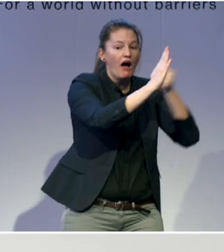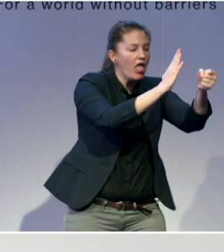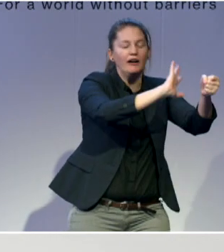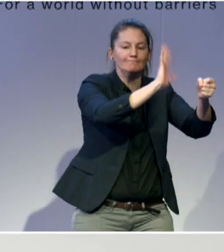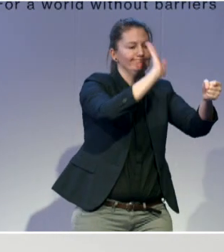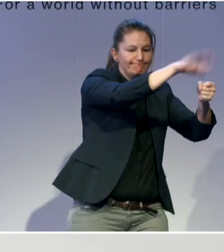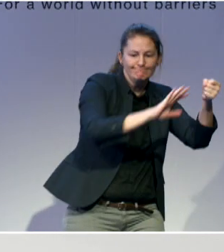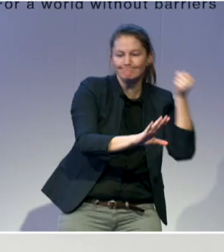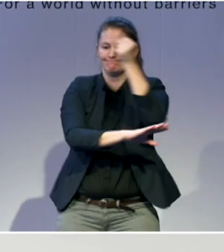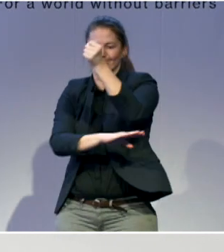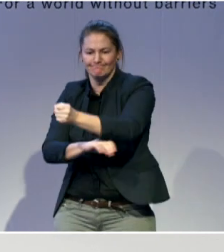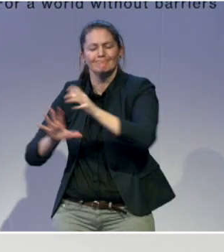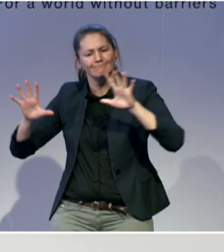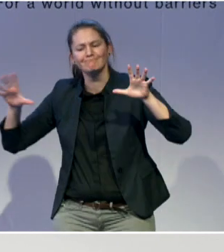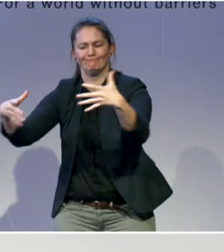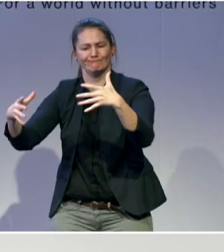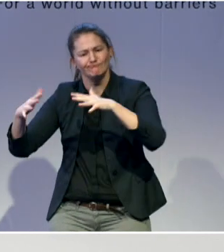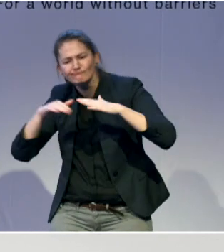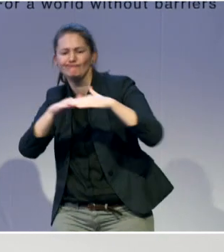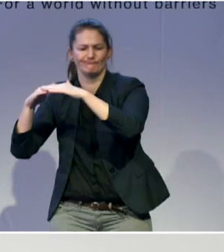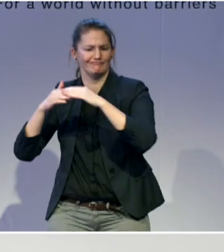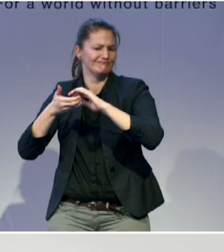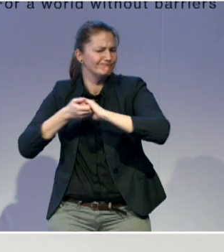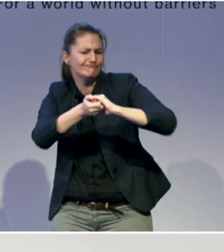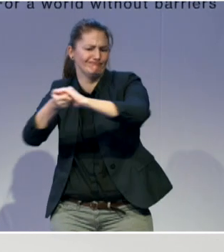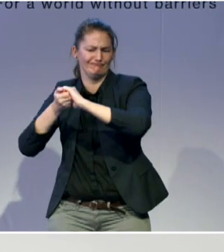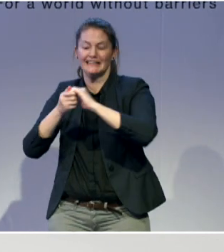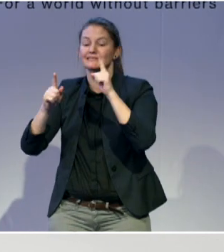and offers them services such as education and social care.